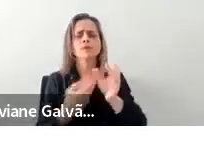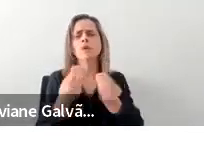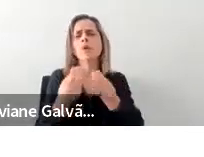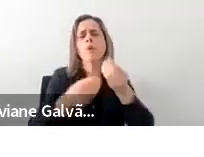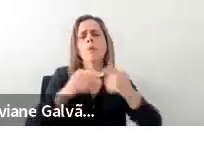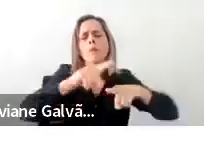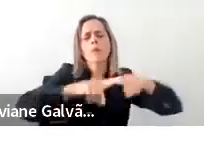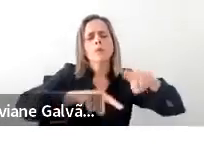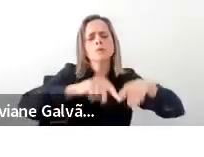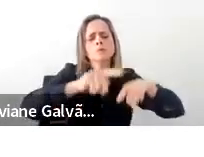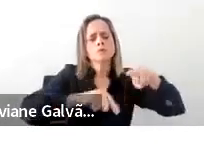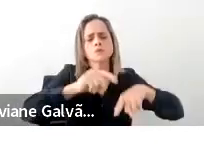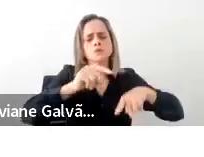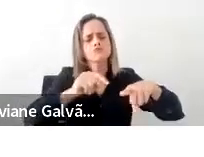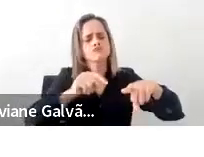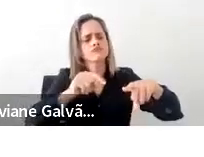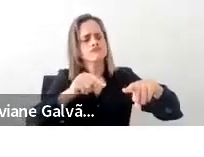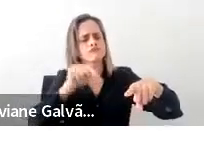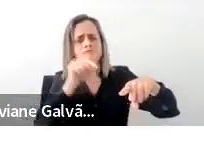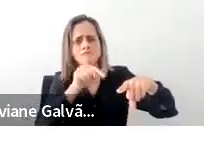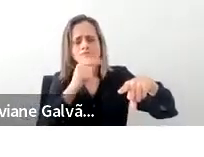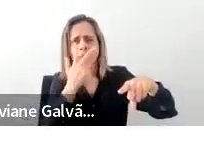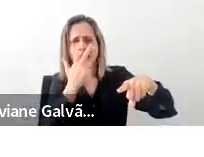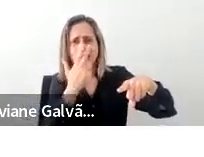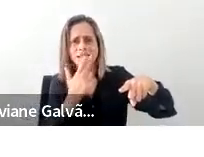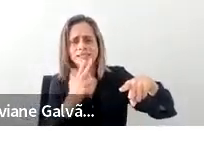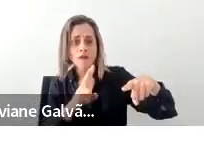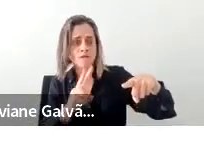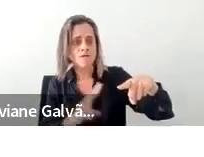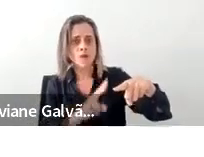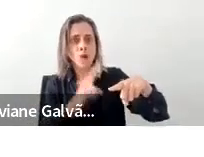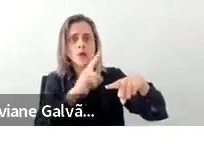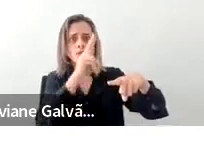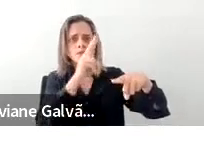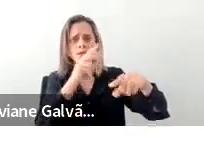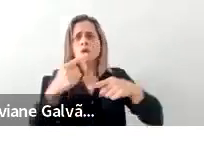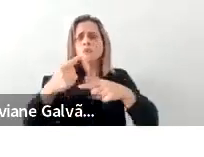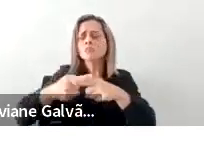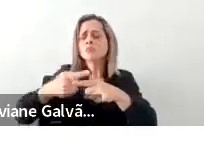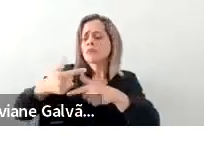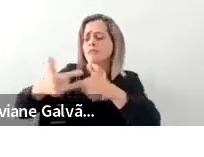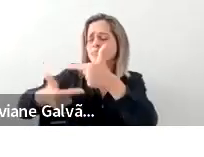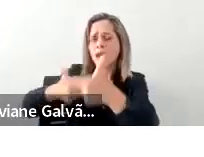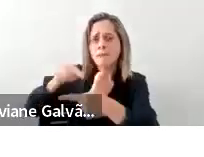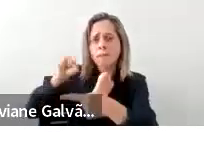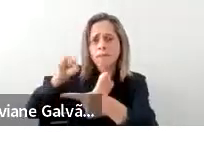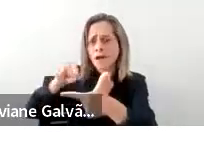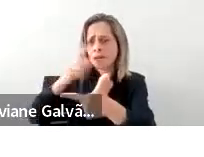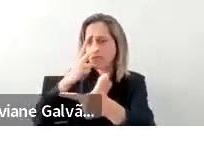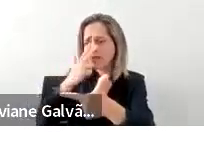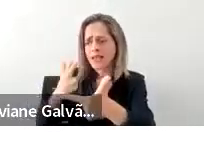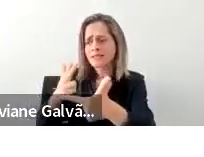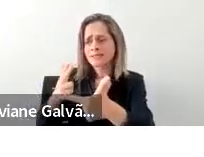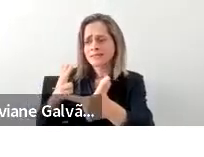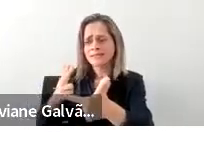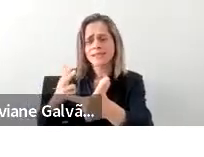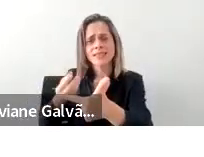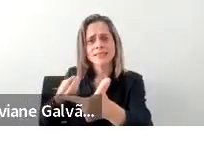Why is labor expressed in value? And he says these formulas, which bear